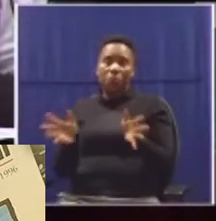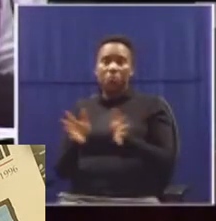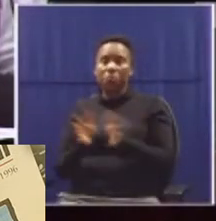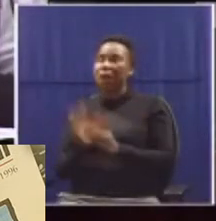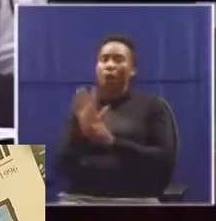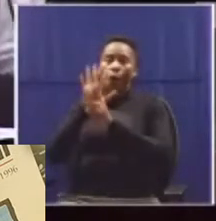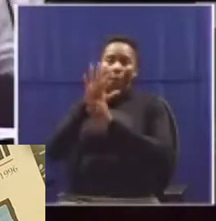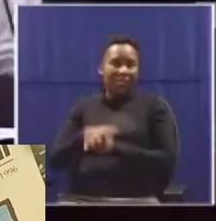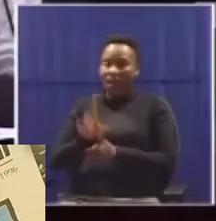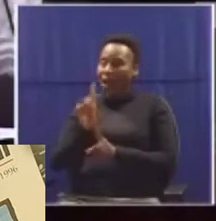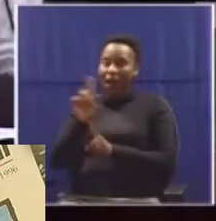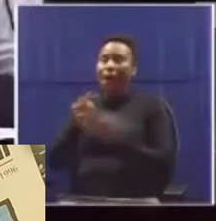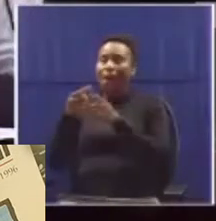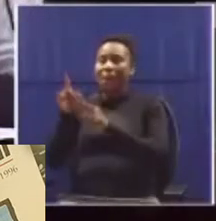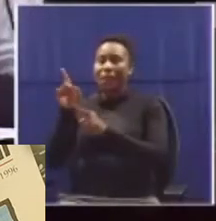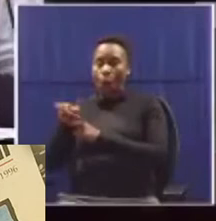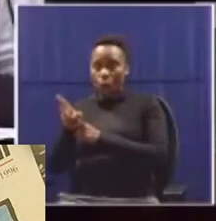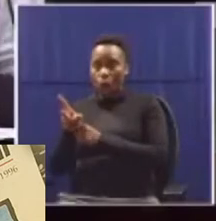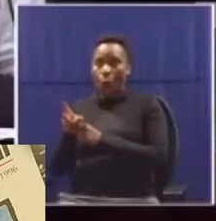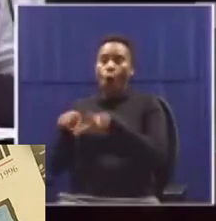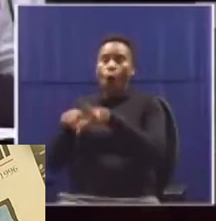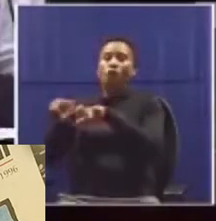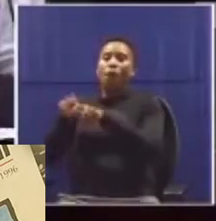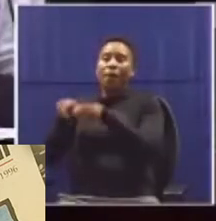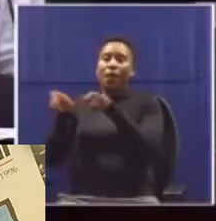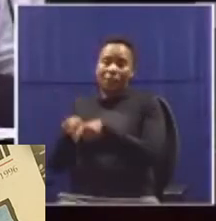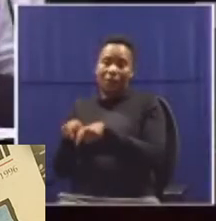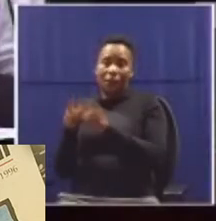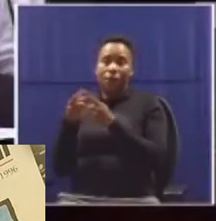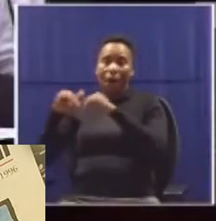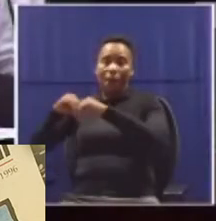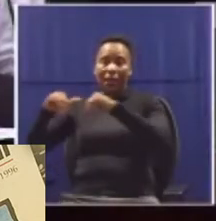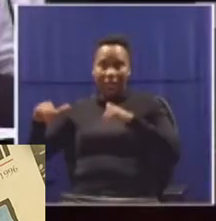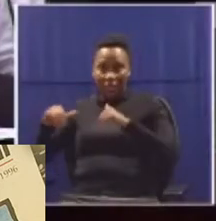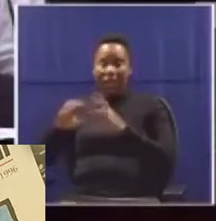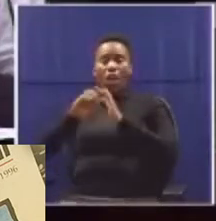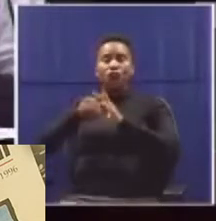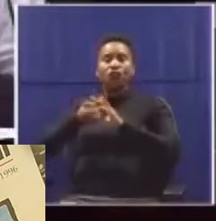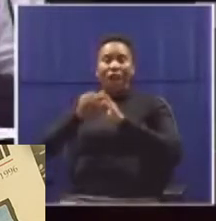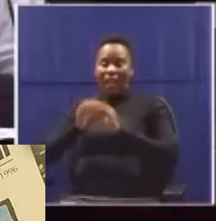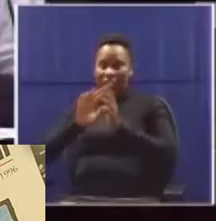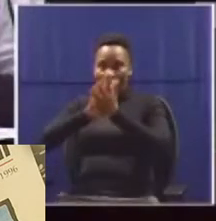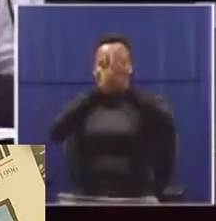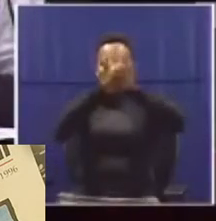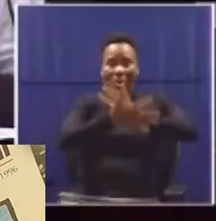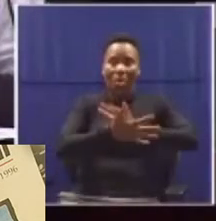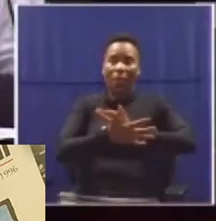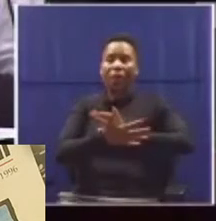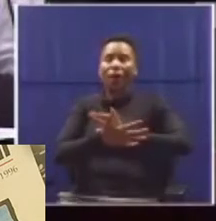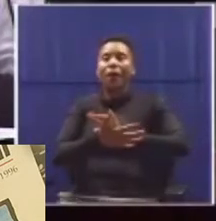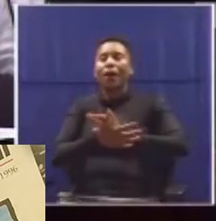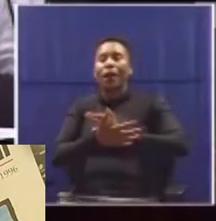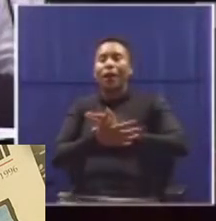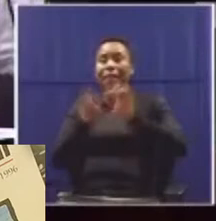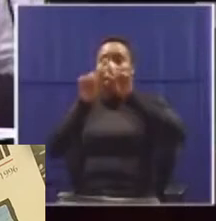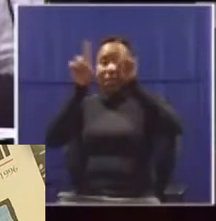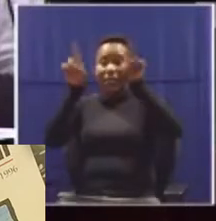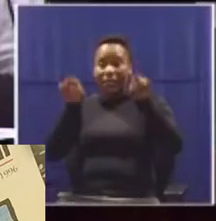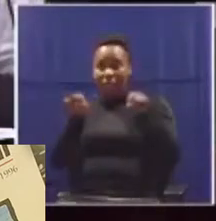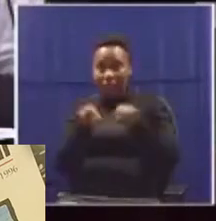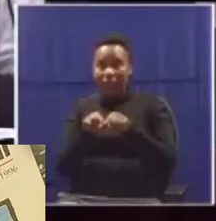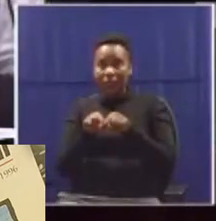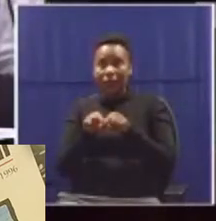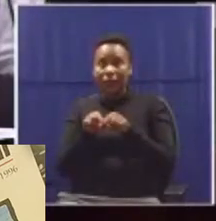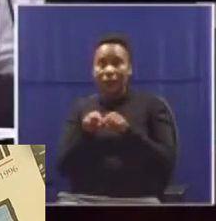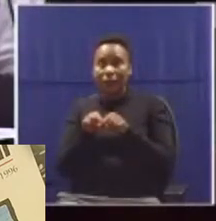also censorship from the apartheid honorable members who try to distort the picture the